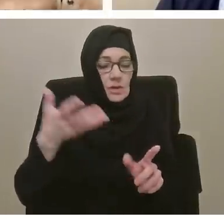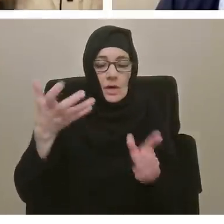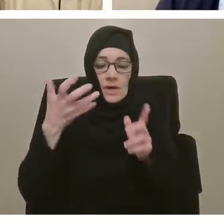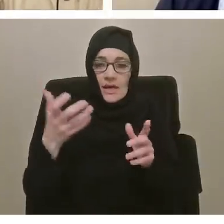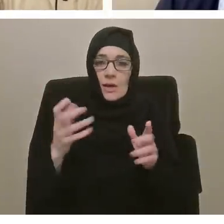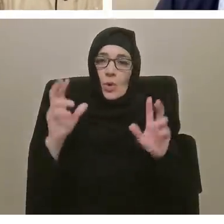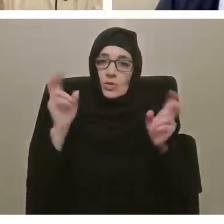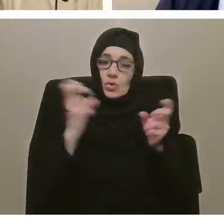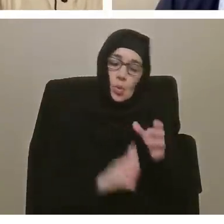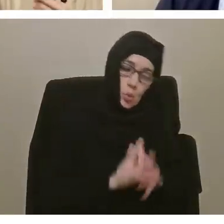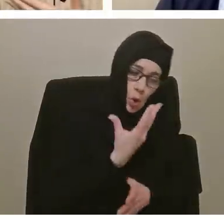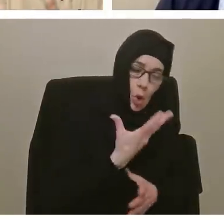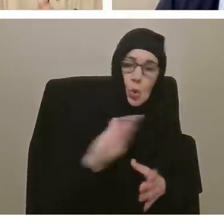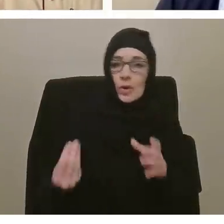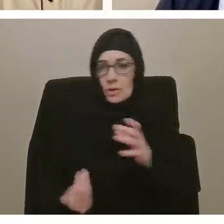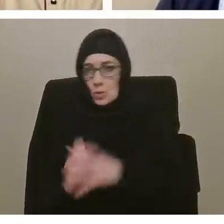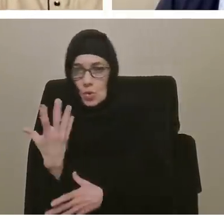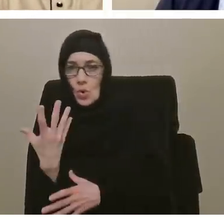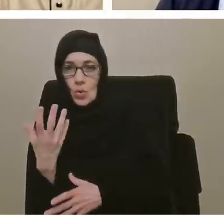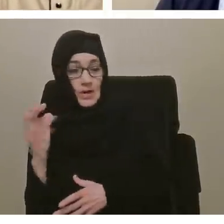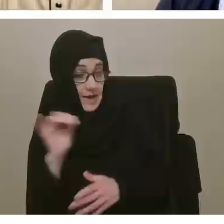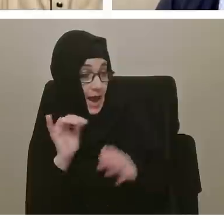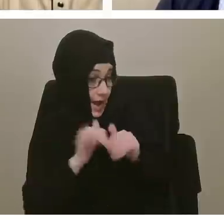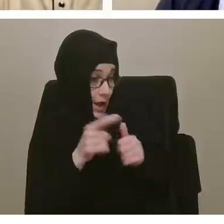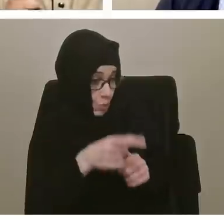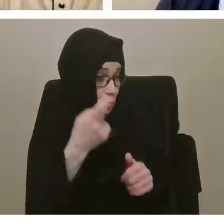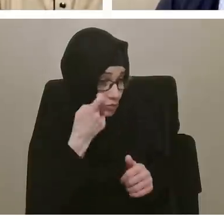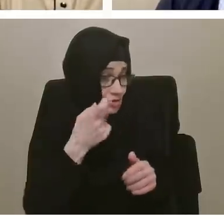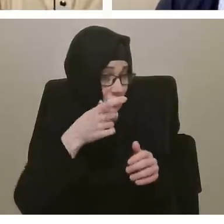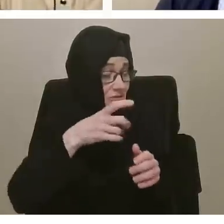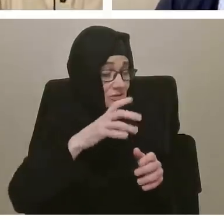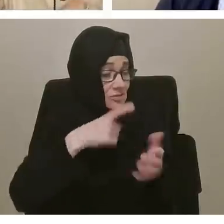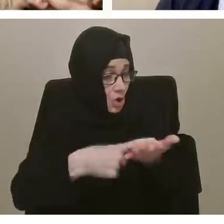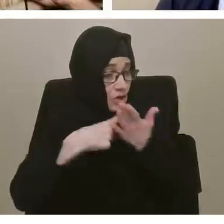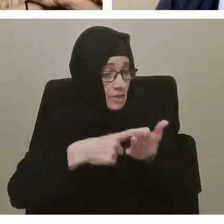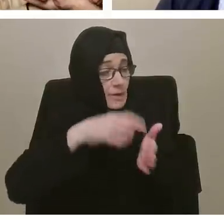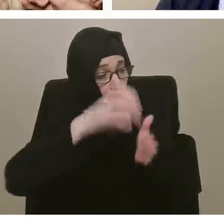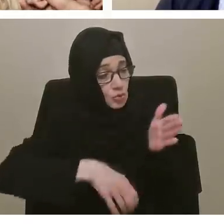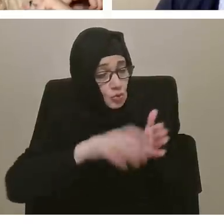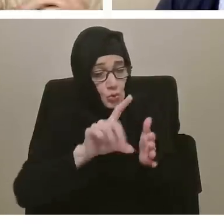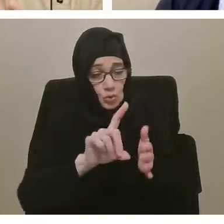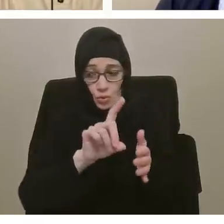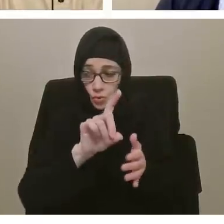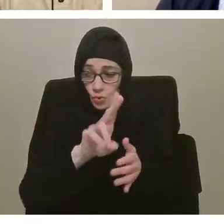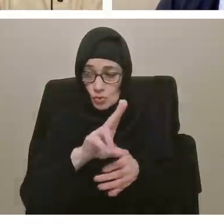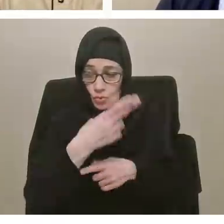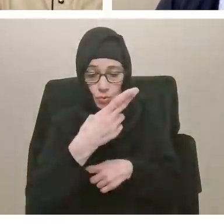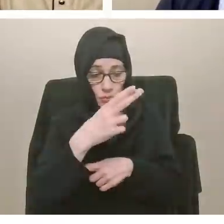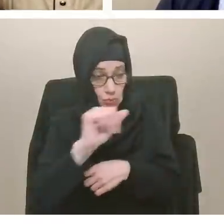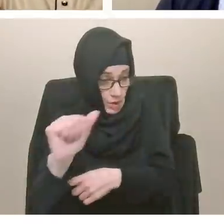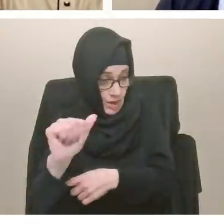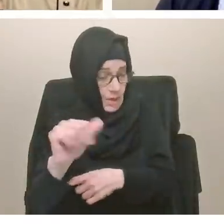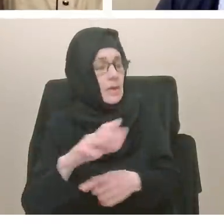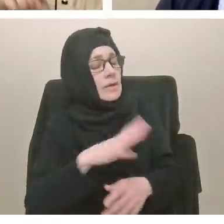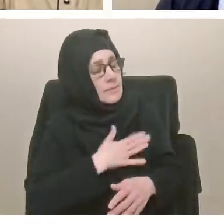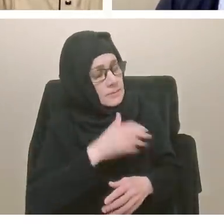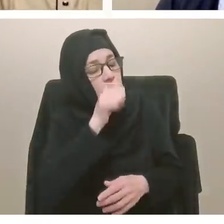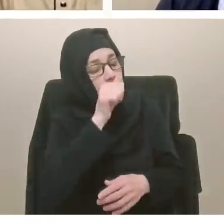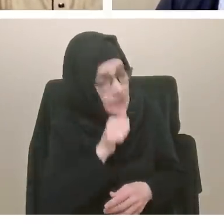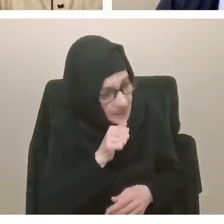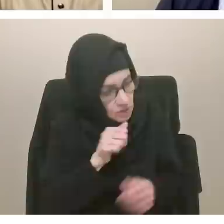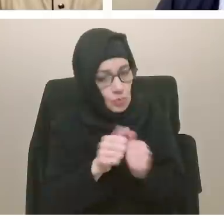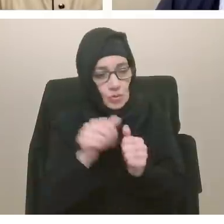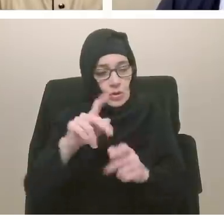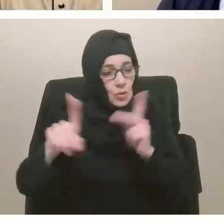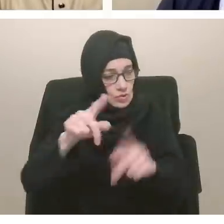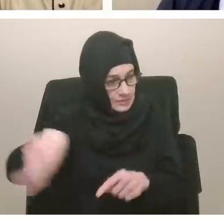To grow and to grow. Right, the way that you were talking about Surah Al-Duha. Keep patient with those people. It doesn't matter if they don't have status. Allah will give them status through